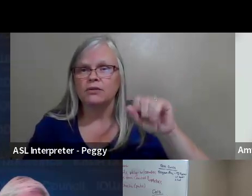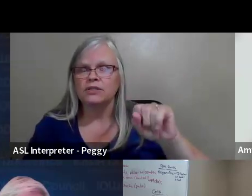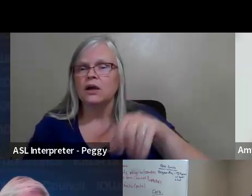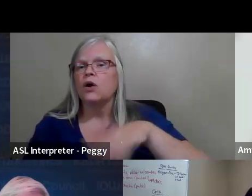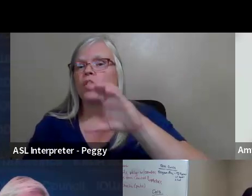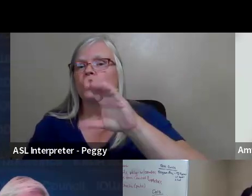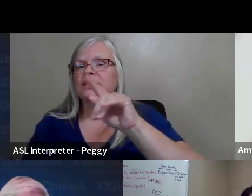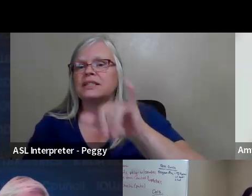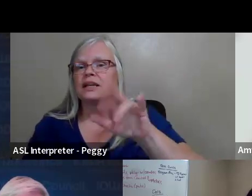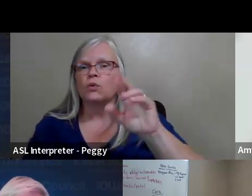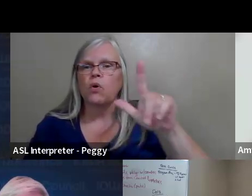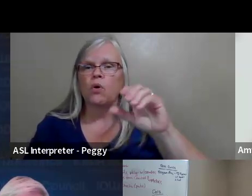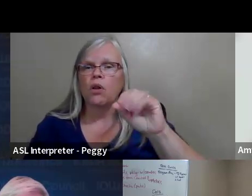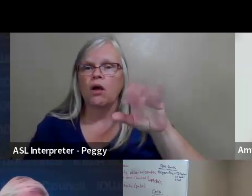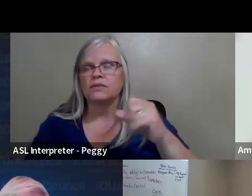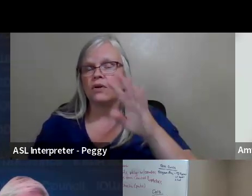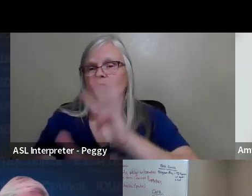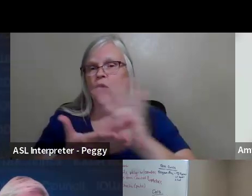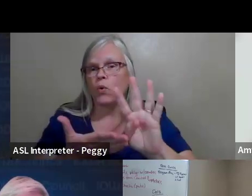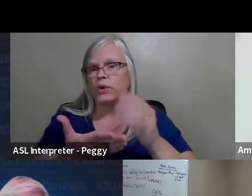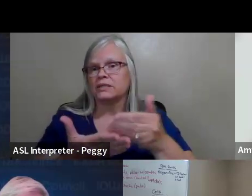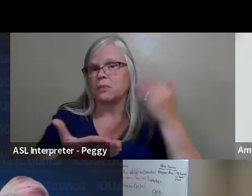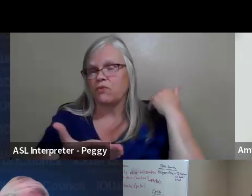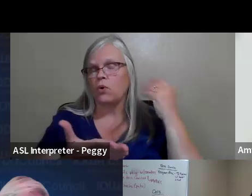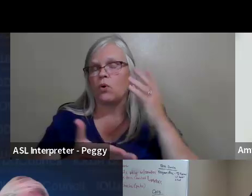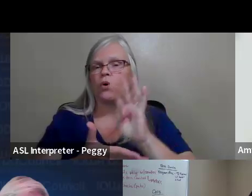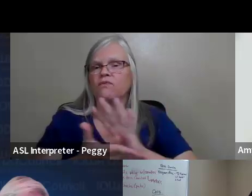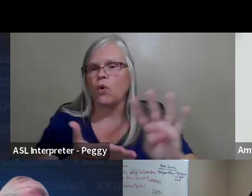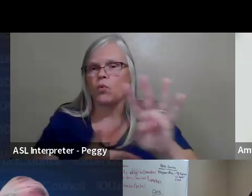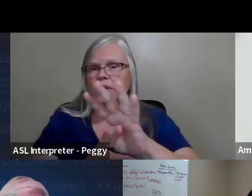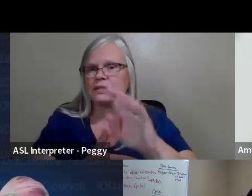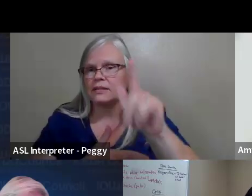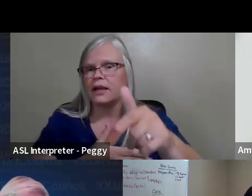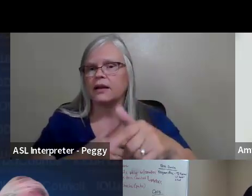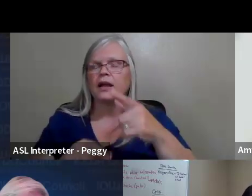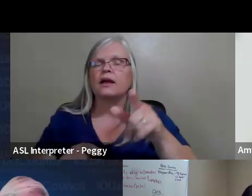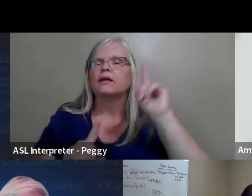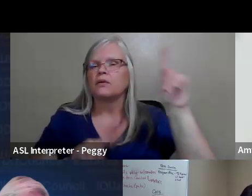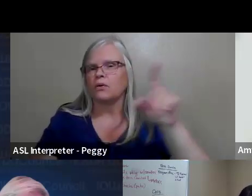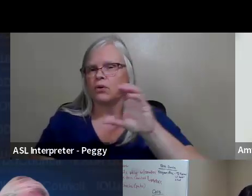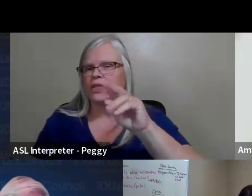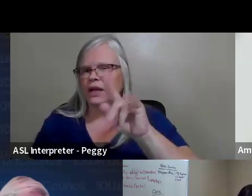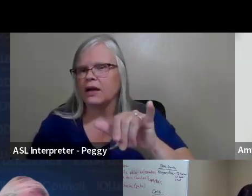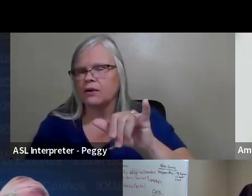be 4 weeks before or 4 weeks after. Your county auditor is going to be the place to go for that information.